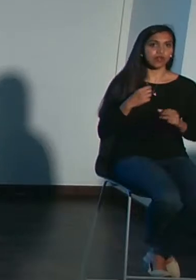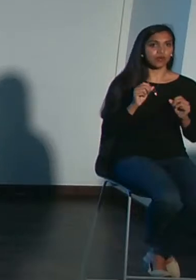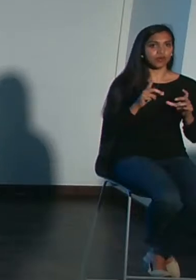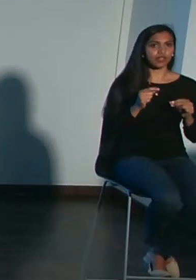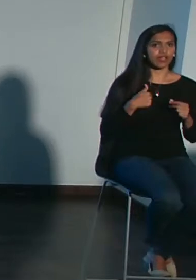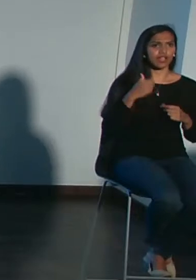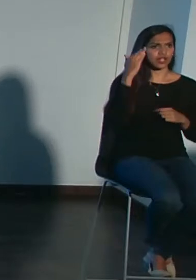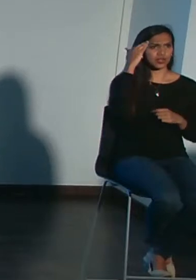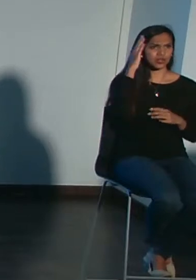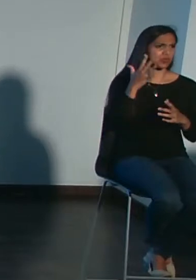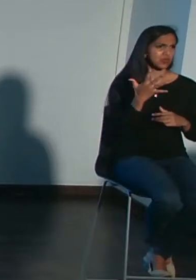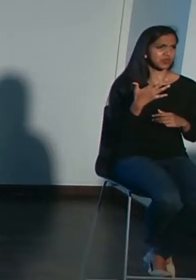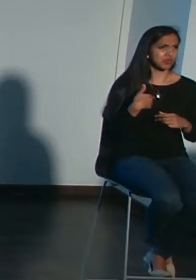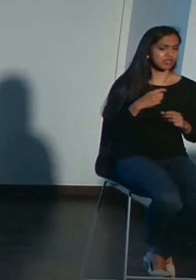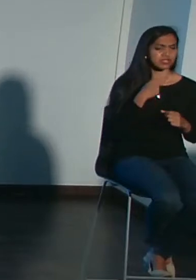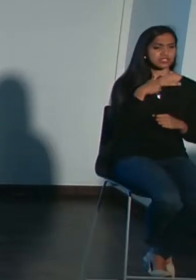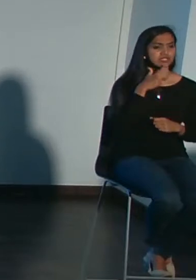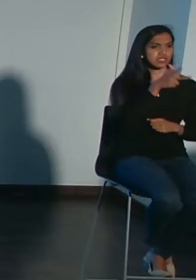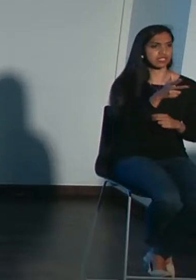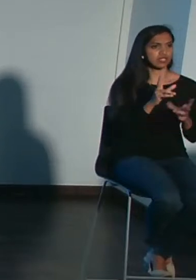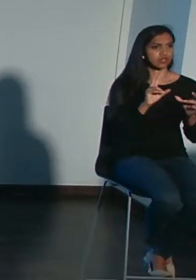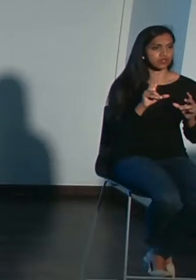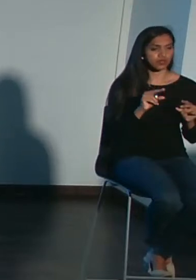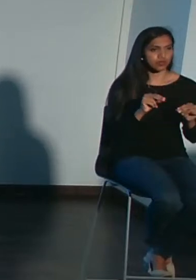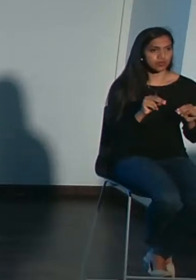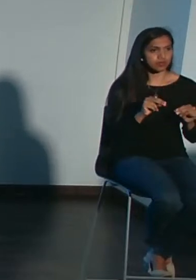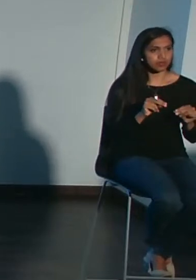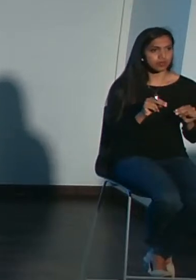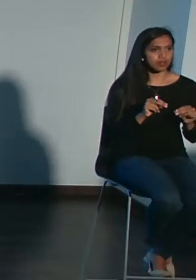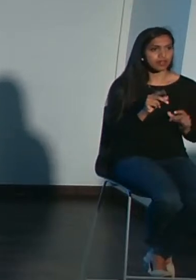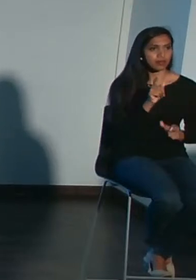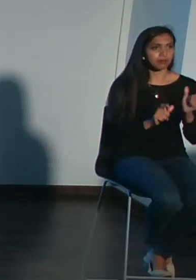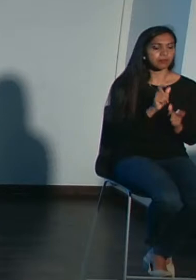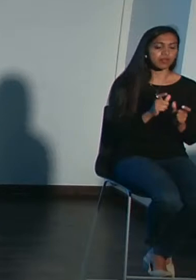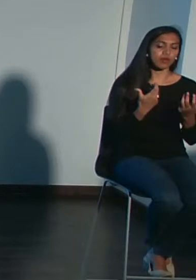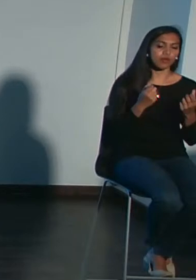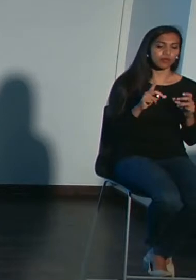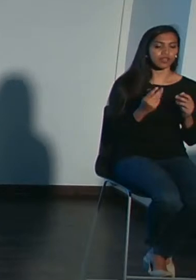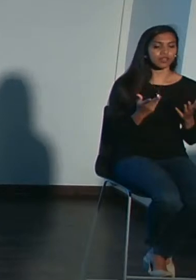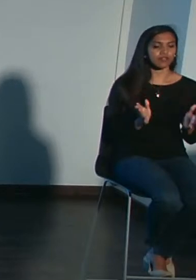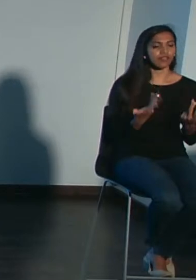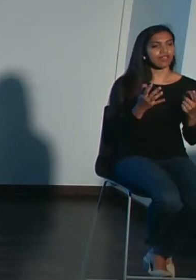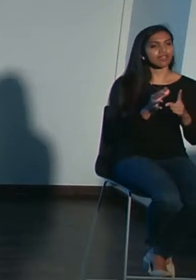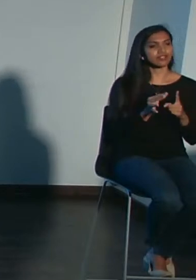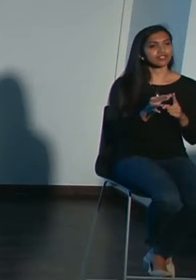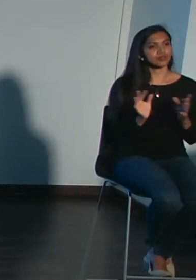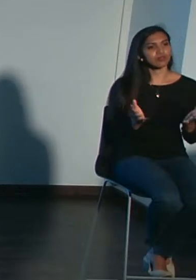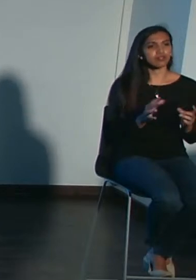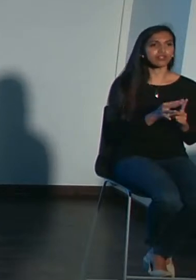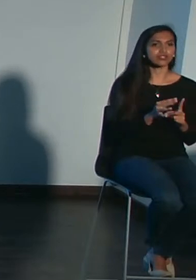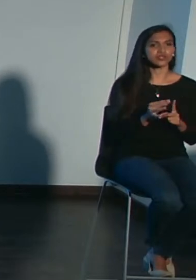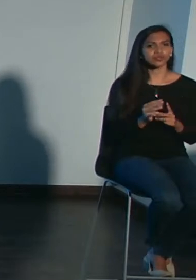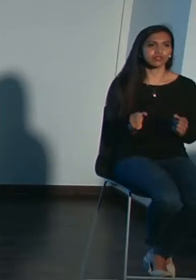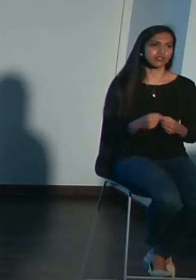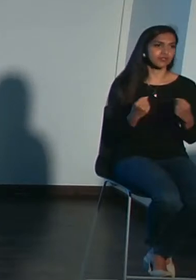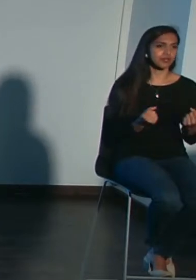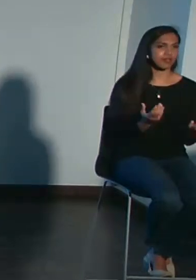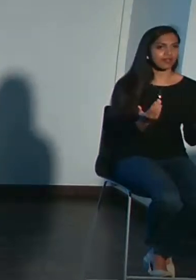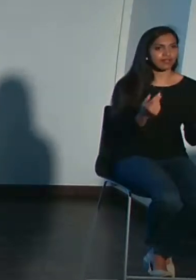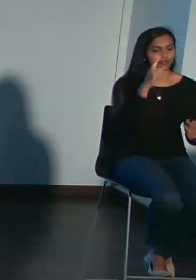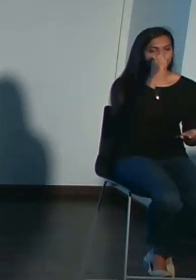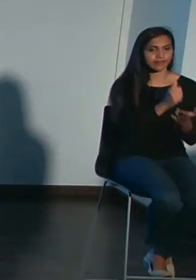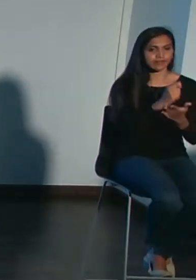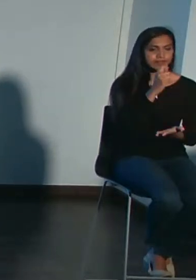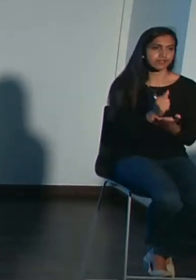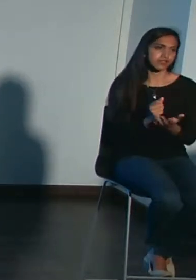know. Like, it's not like, okay, people make something, you're in it, you're doing, what you can, you try to take the decision you